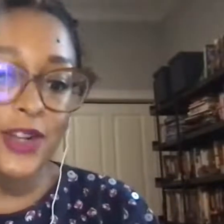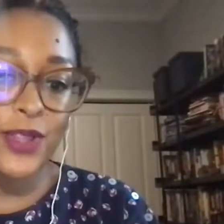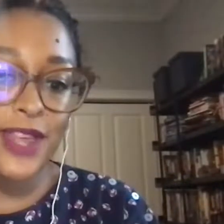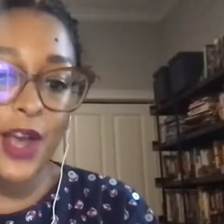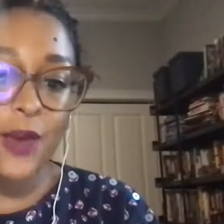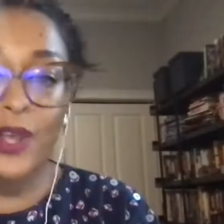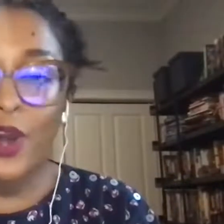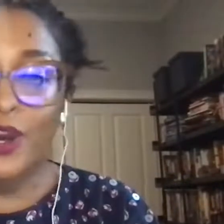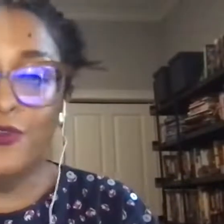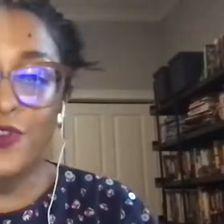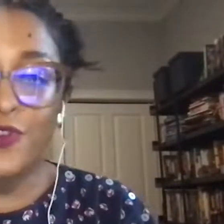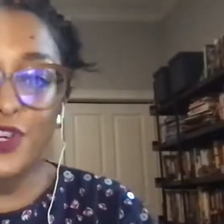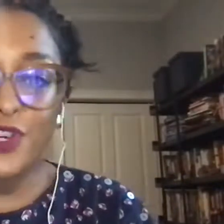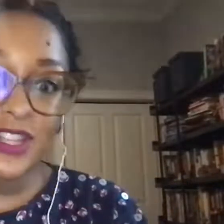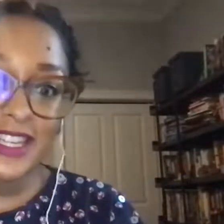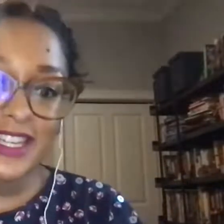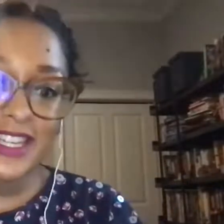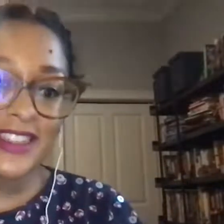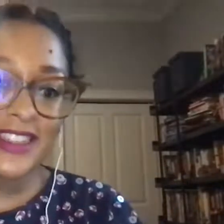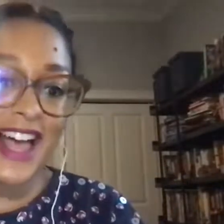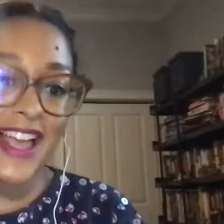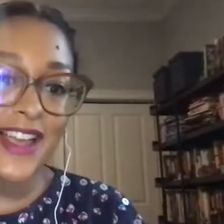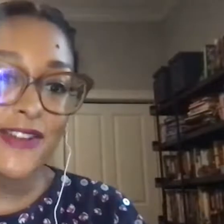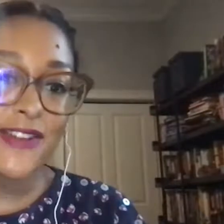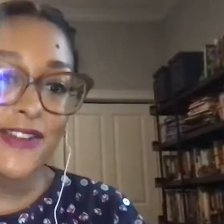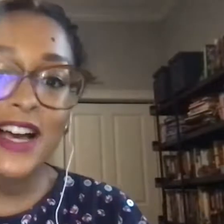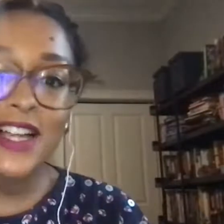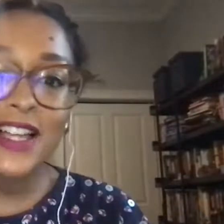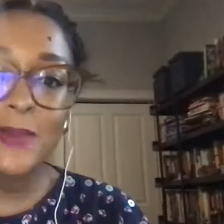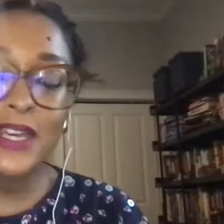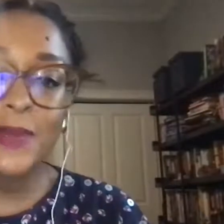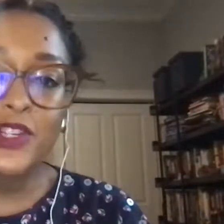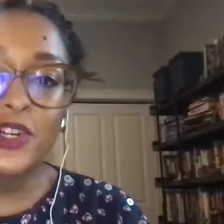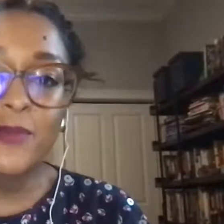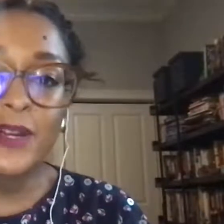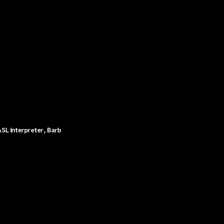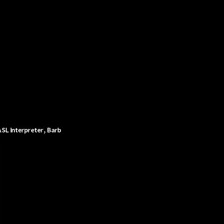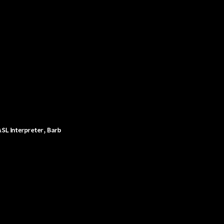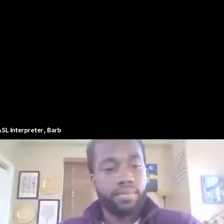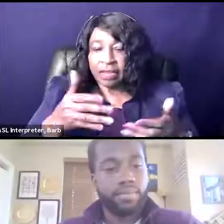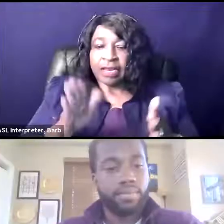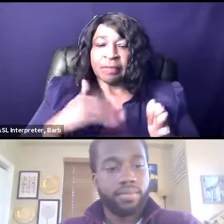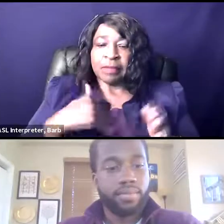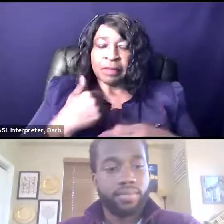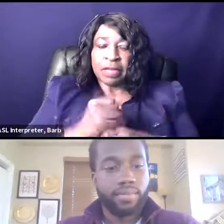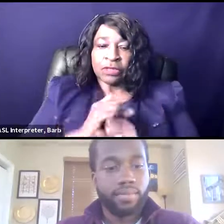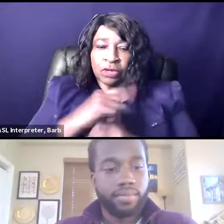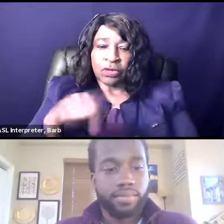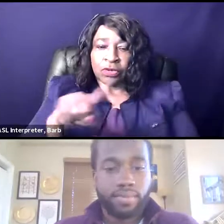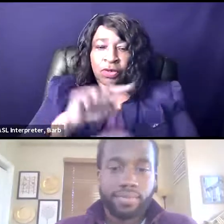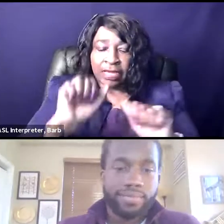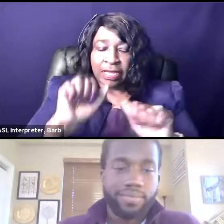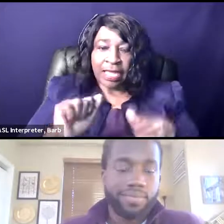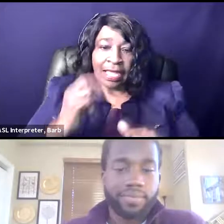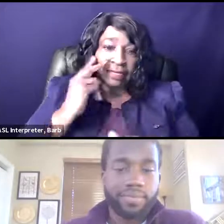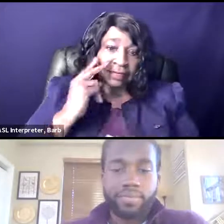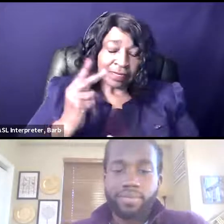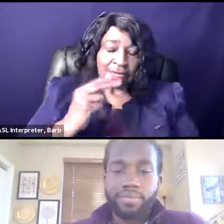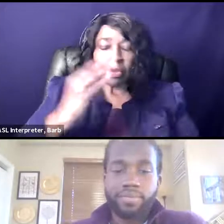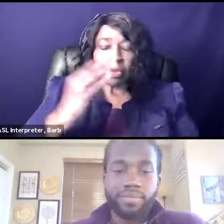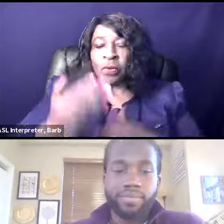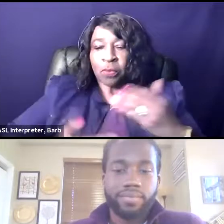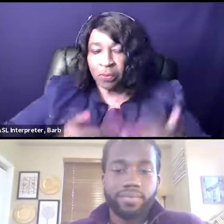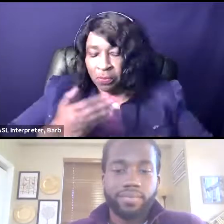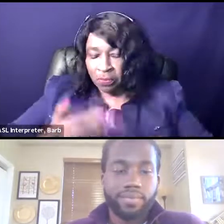Okay, and with that, we are officially live. Let me make sure everybody can see everybody. There we go. Welcome to this